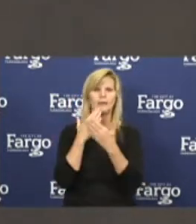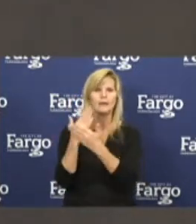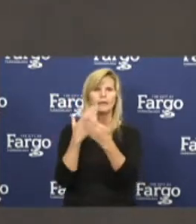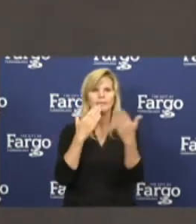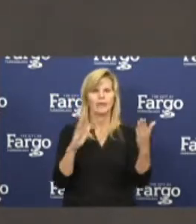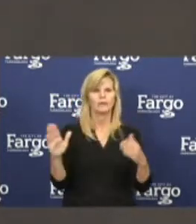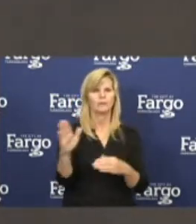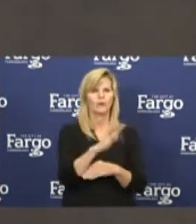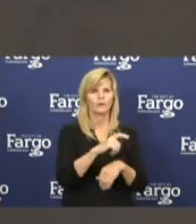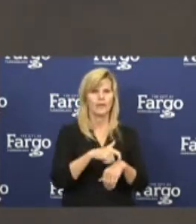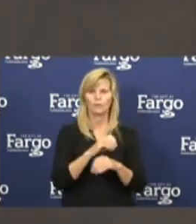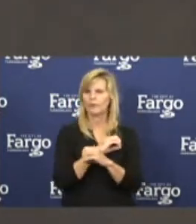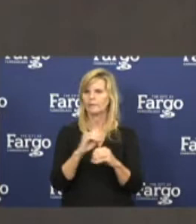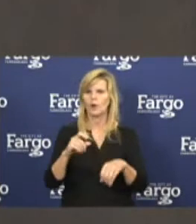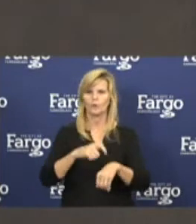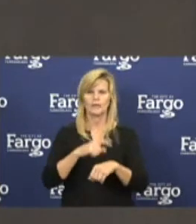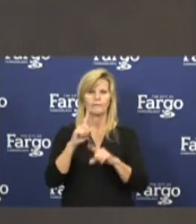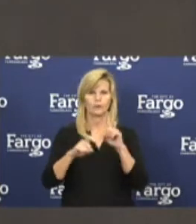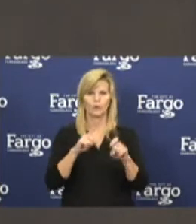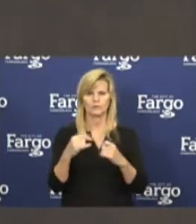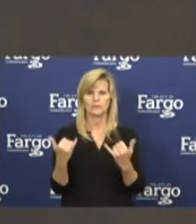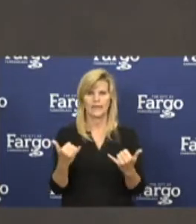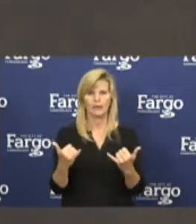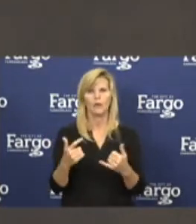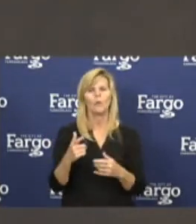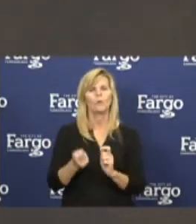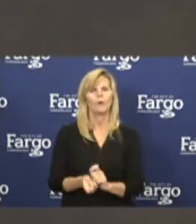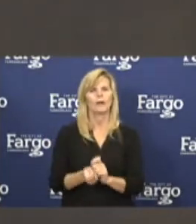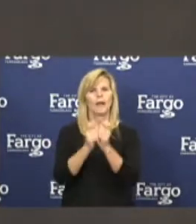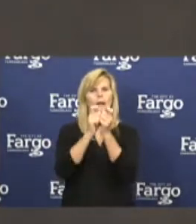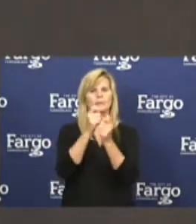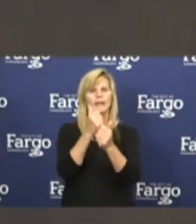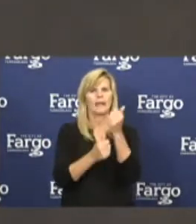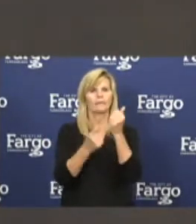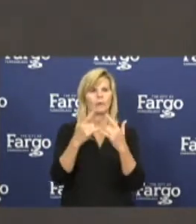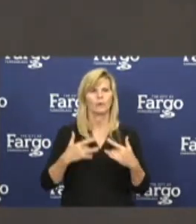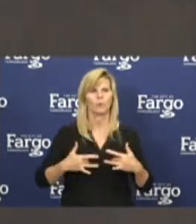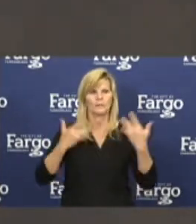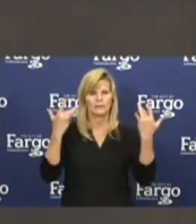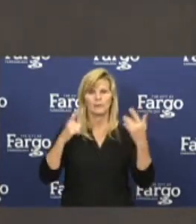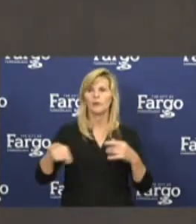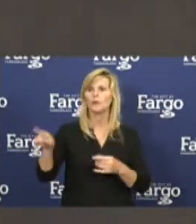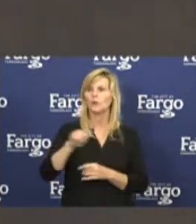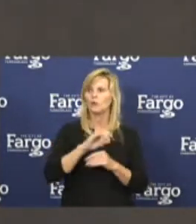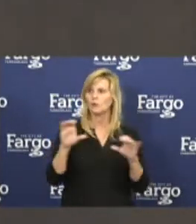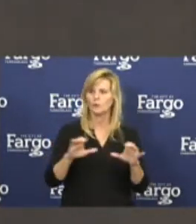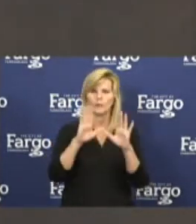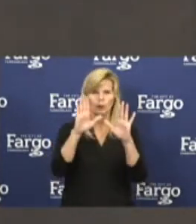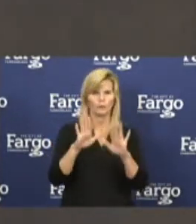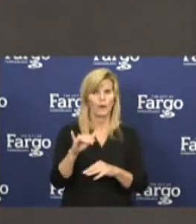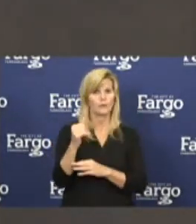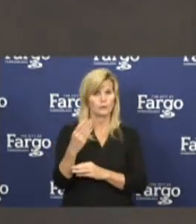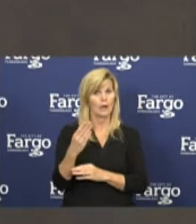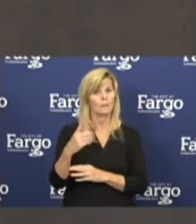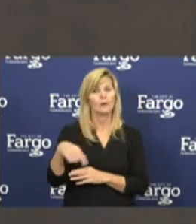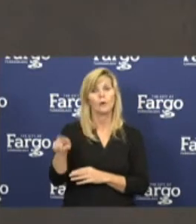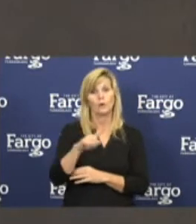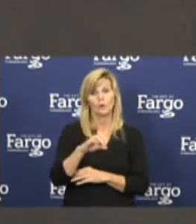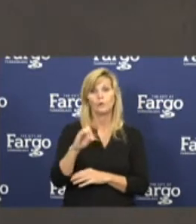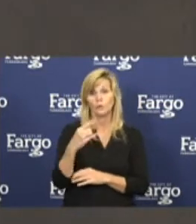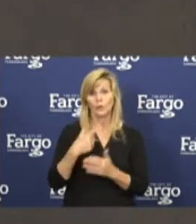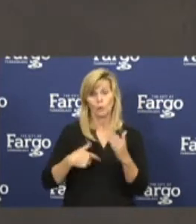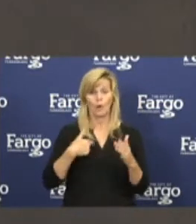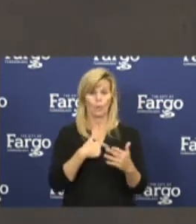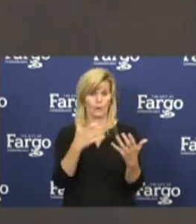Ty, I believe, and we just wanted to update everybody where we're at. People, you're doing a great job. We are doing the things we want people to do in our